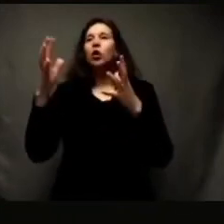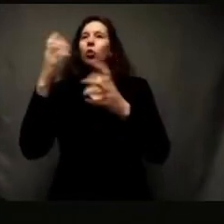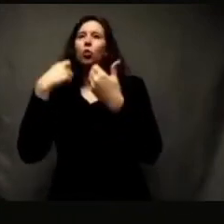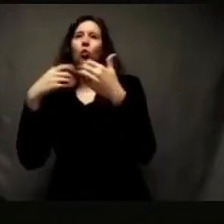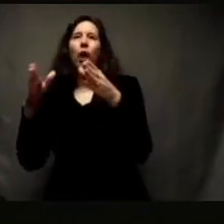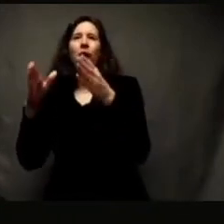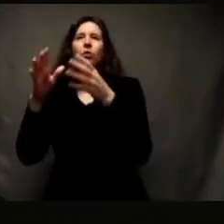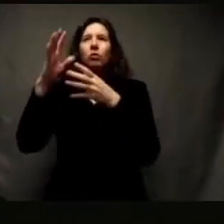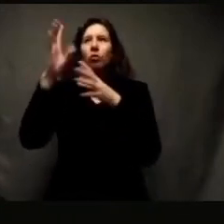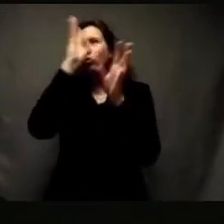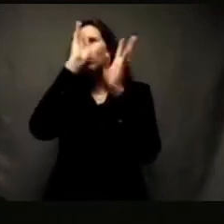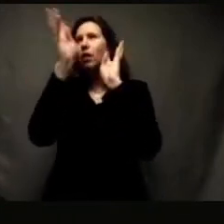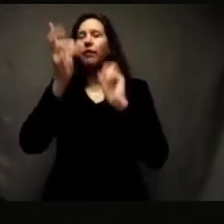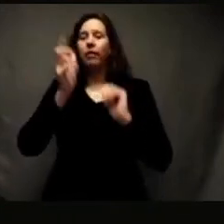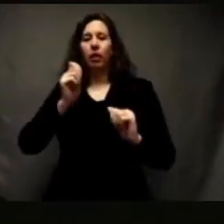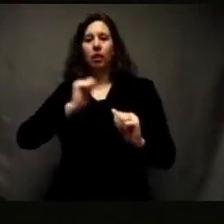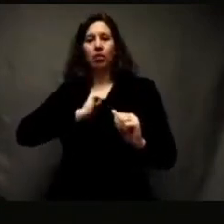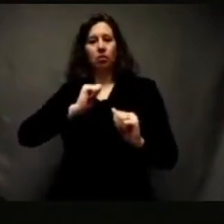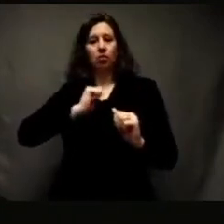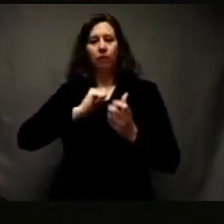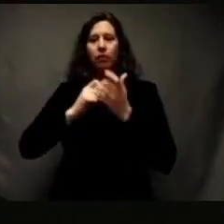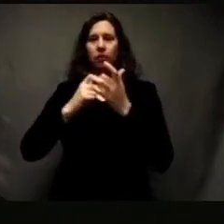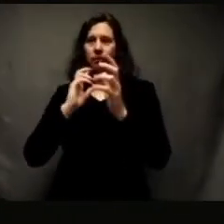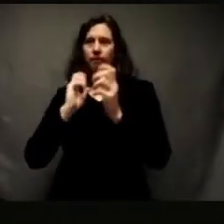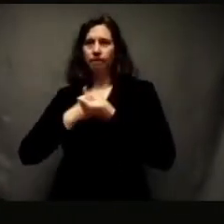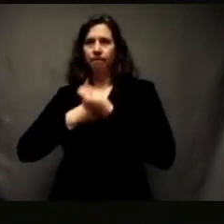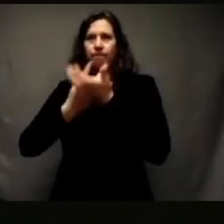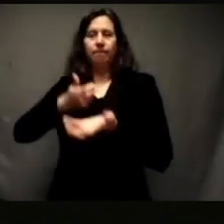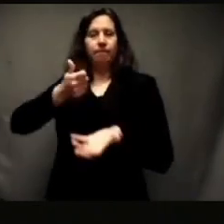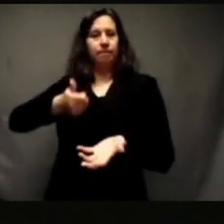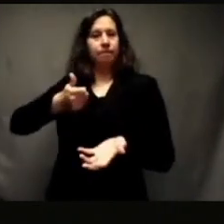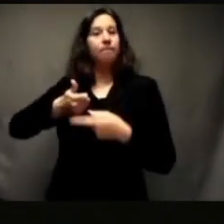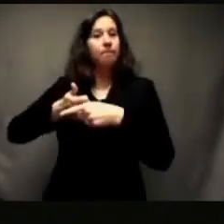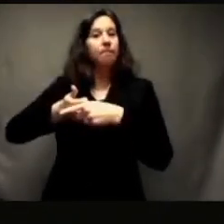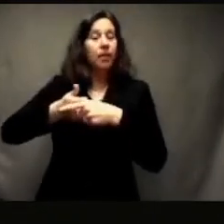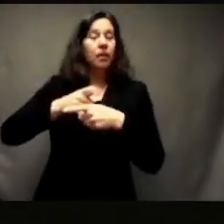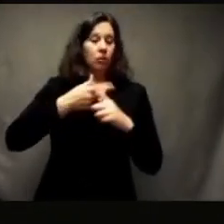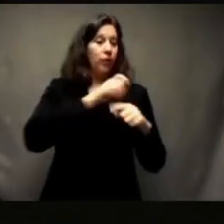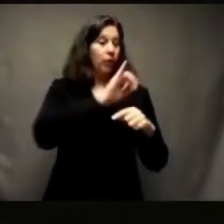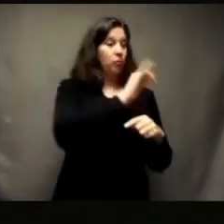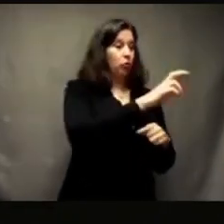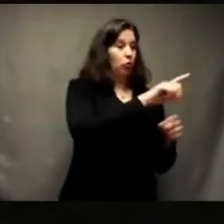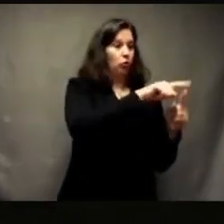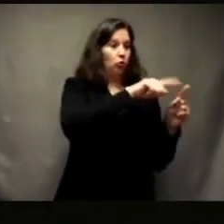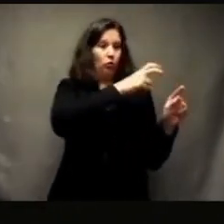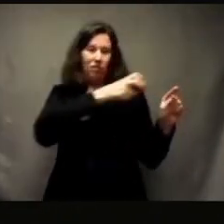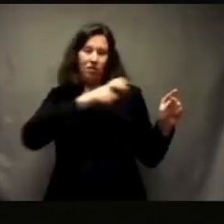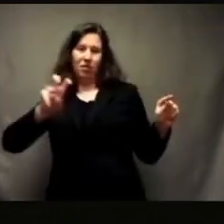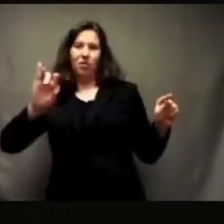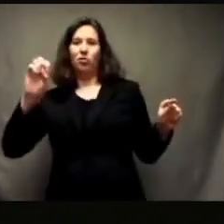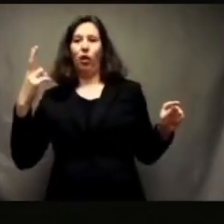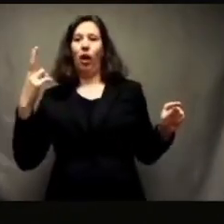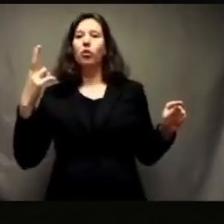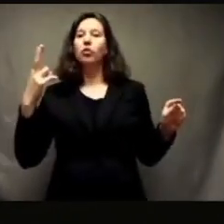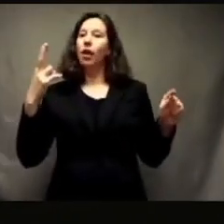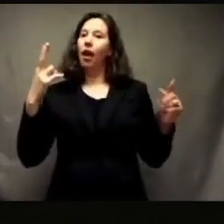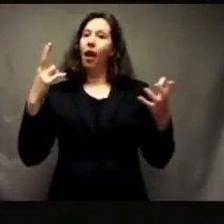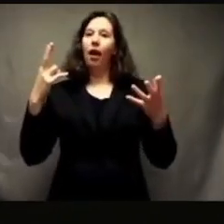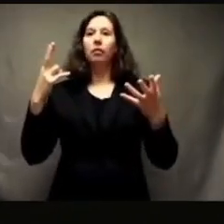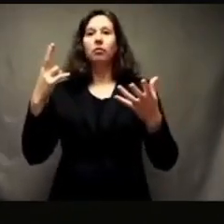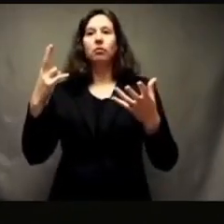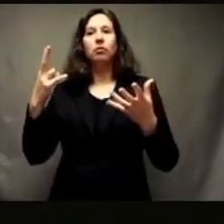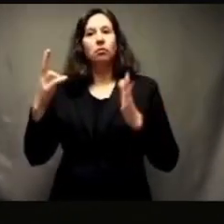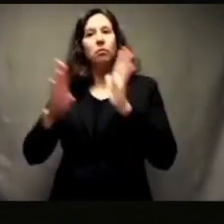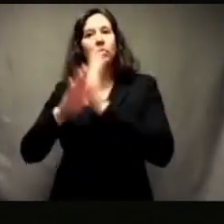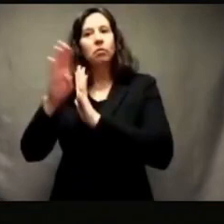creatively express yourself. And we want to make sure that that transitions from ScratchJr to Scratch and carries on throughout.